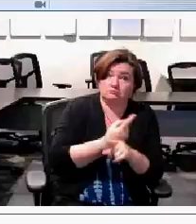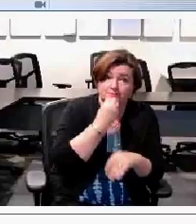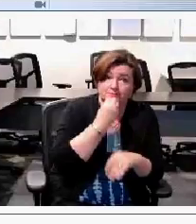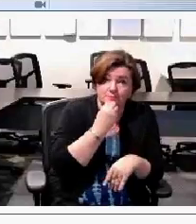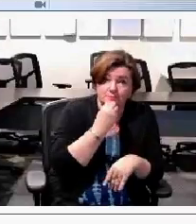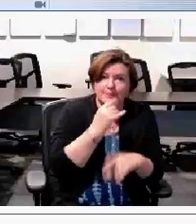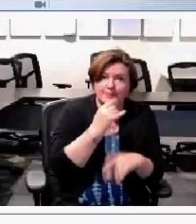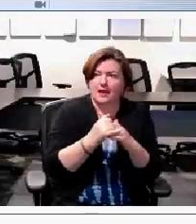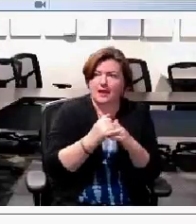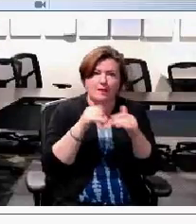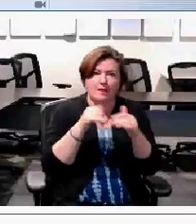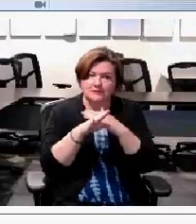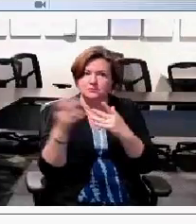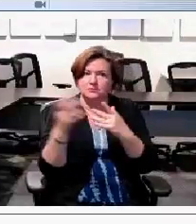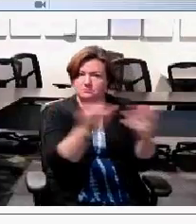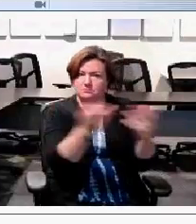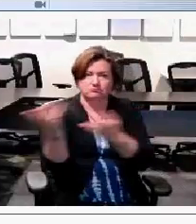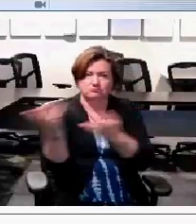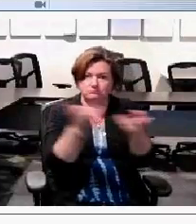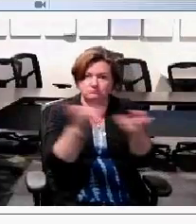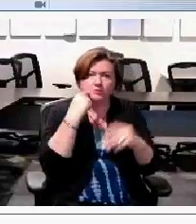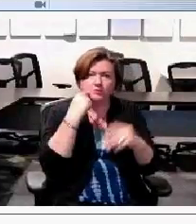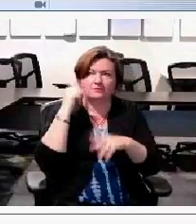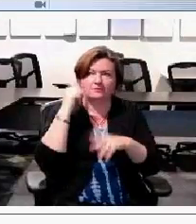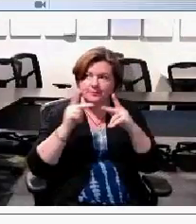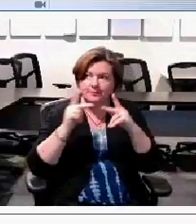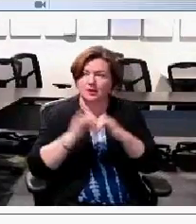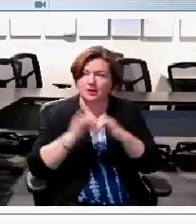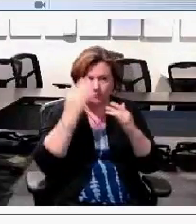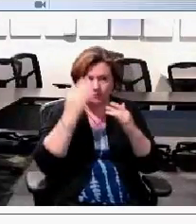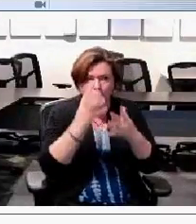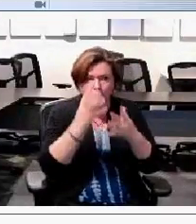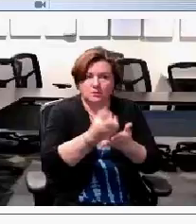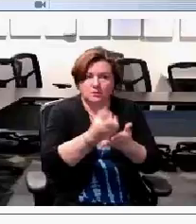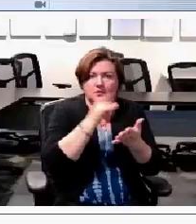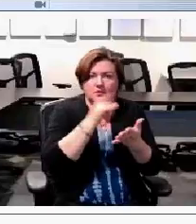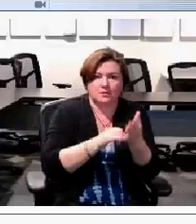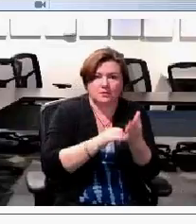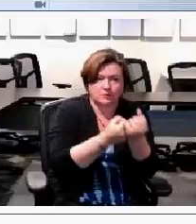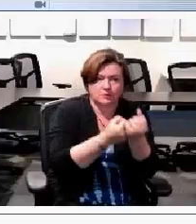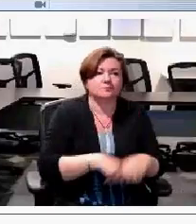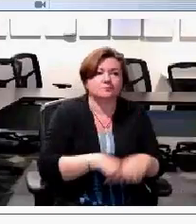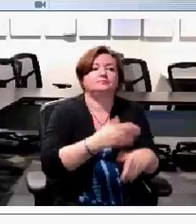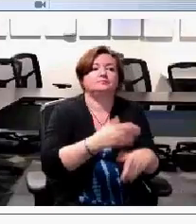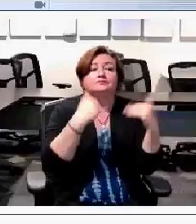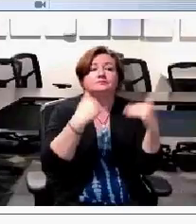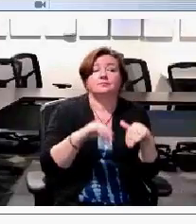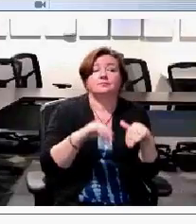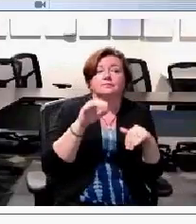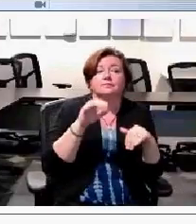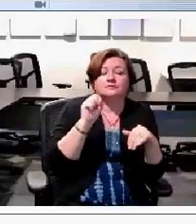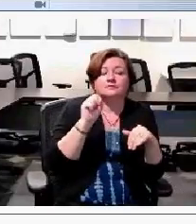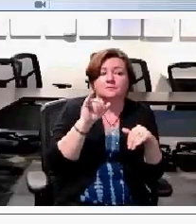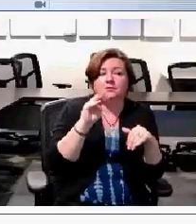for that just a lot easier for deaf individuals, which is fantastic. So I've worked with